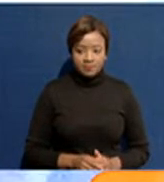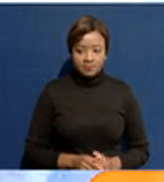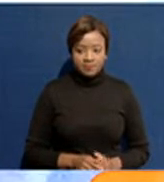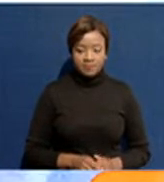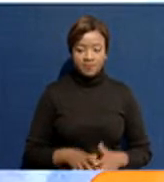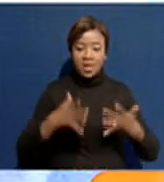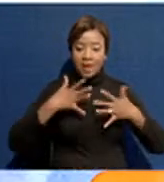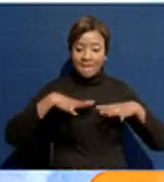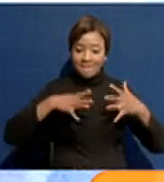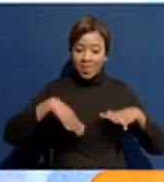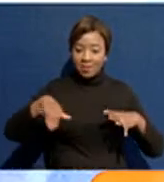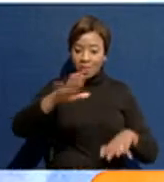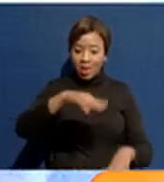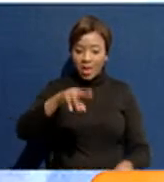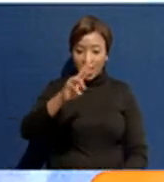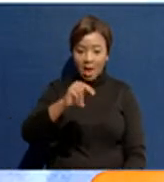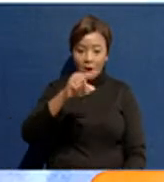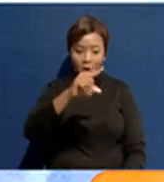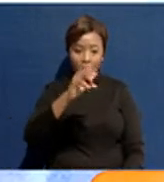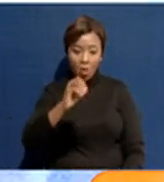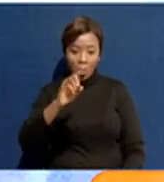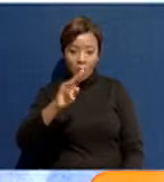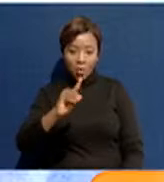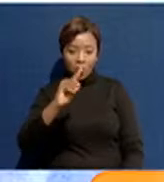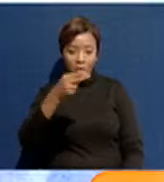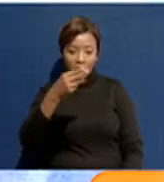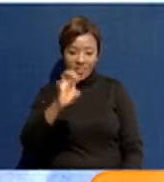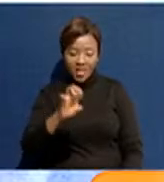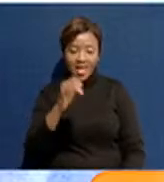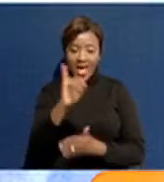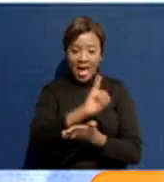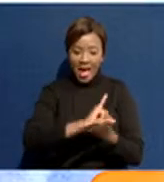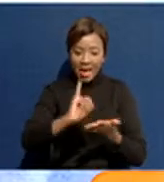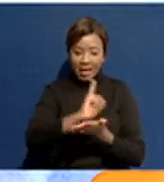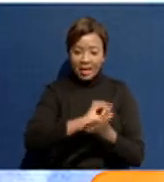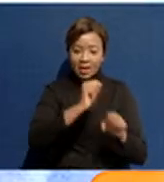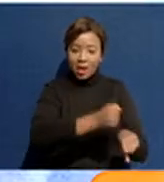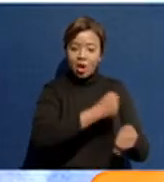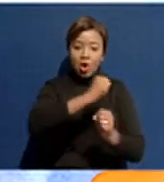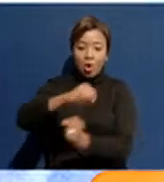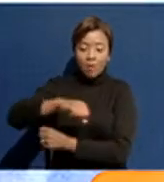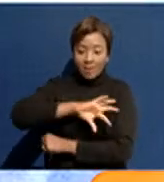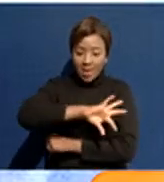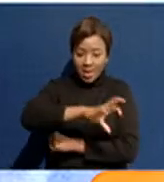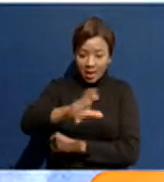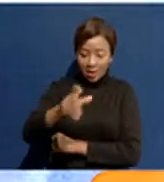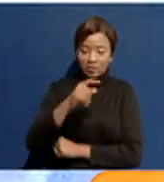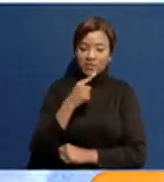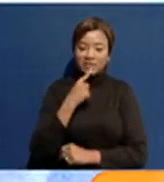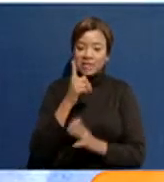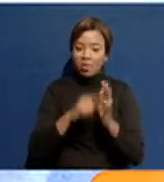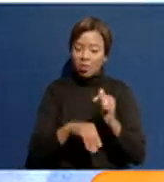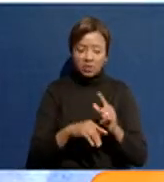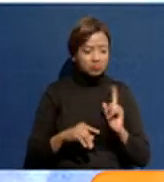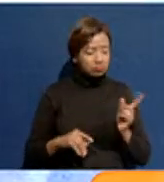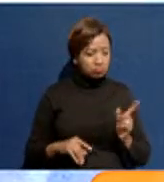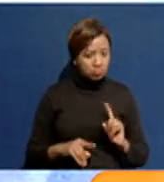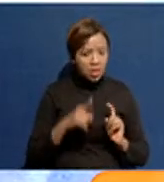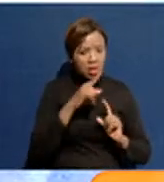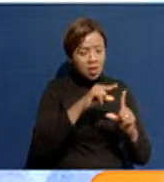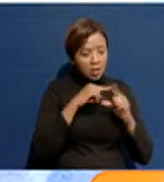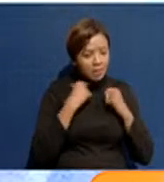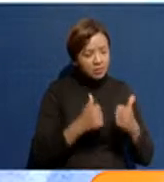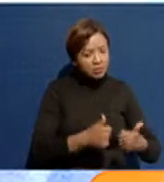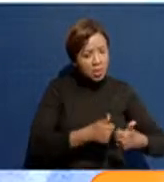So residents of Ngodhe Island in Homa Bay County have come out in defense of Pastor Ezekiel Odero, who is currently in police custody